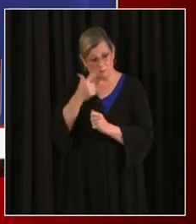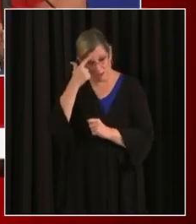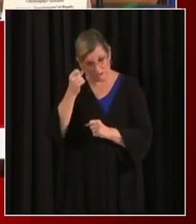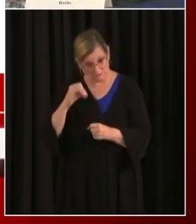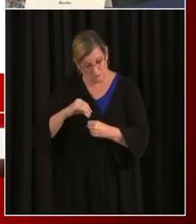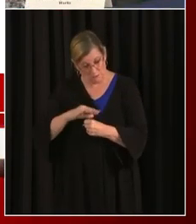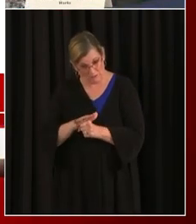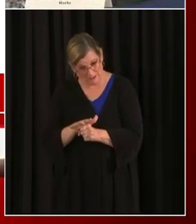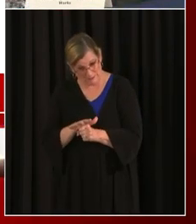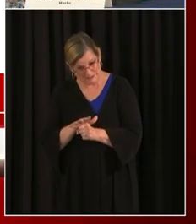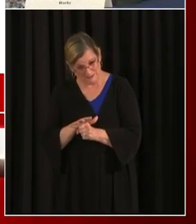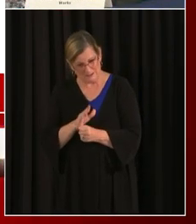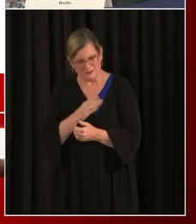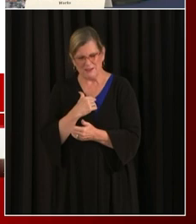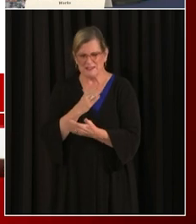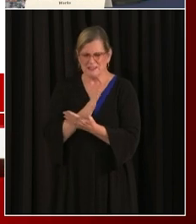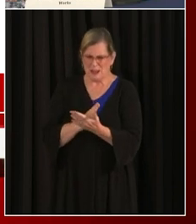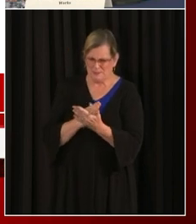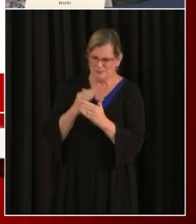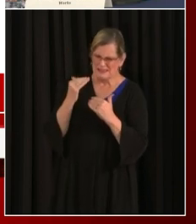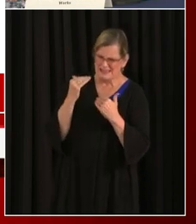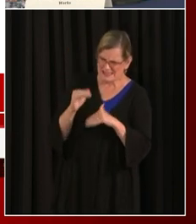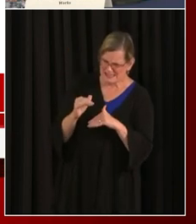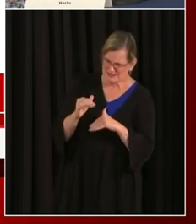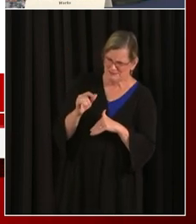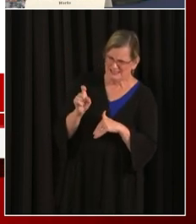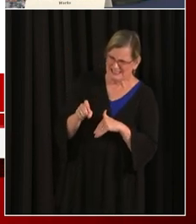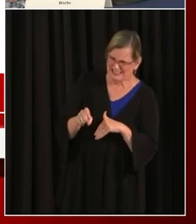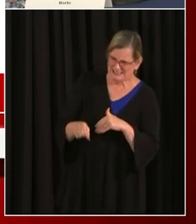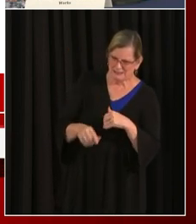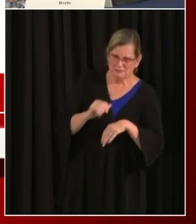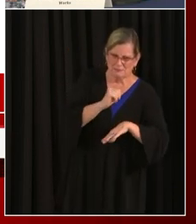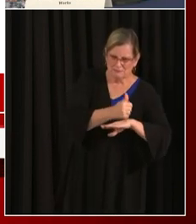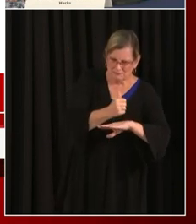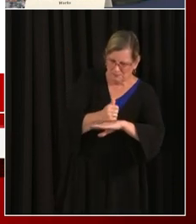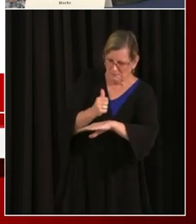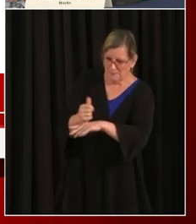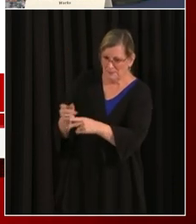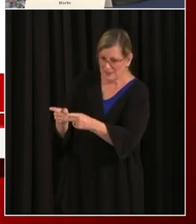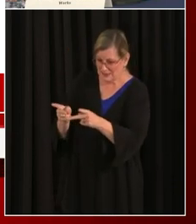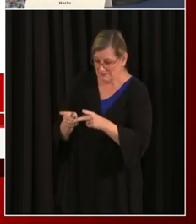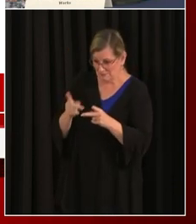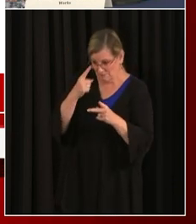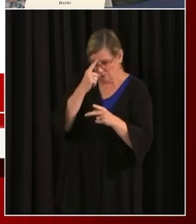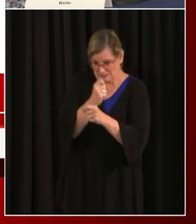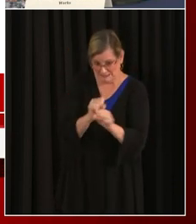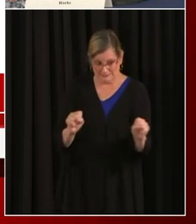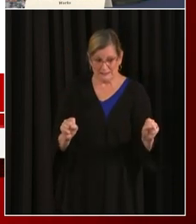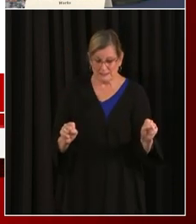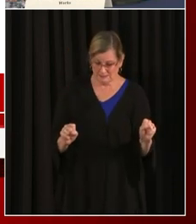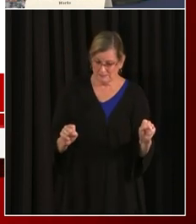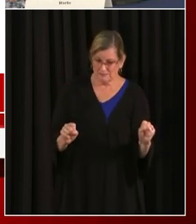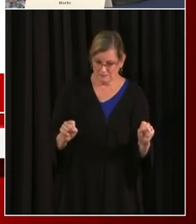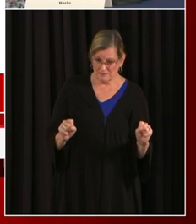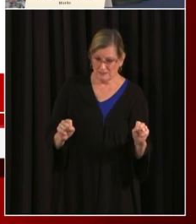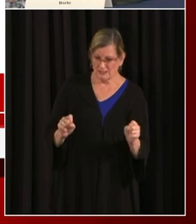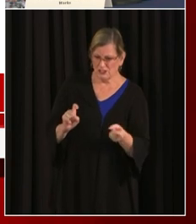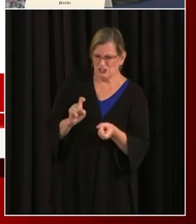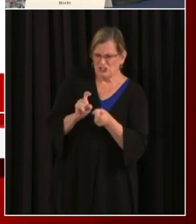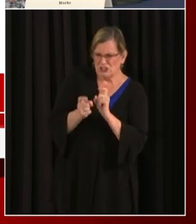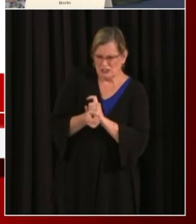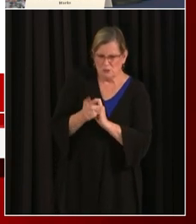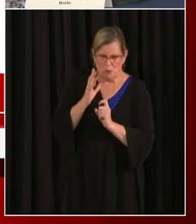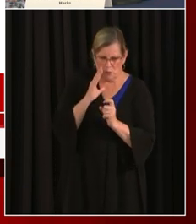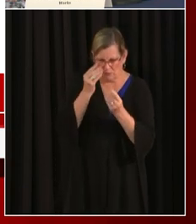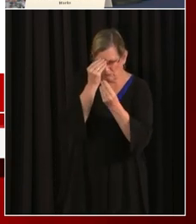some limitations in which that we were going to need to put in place for our leaf season. And that change will be, we